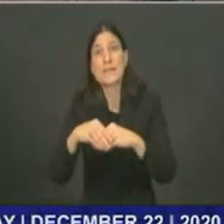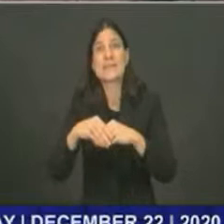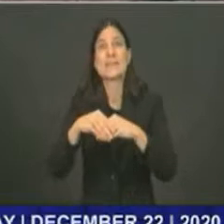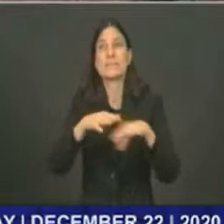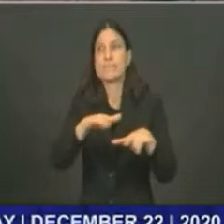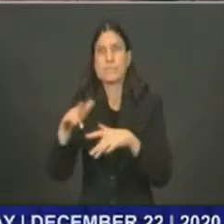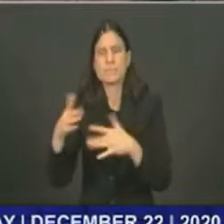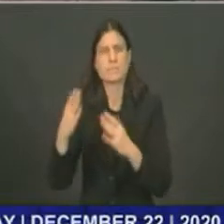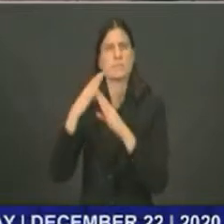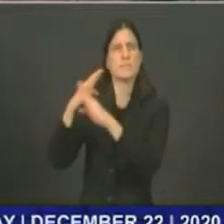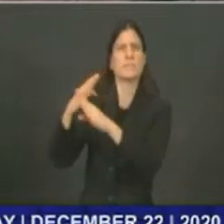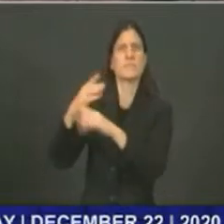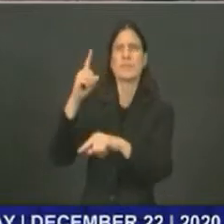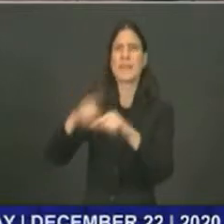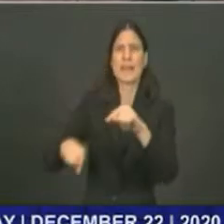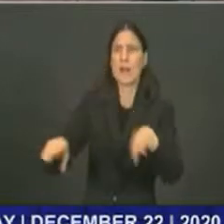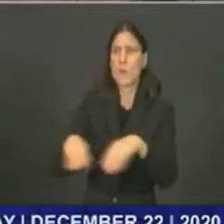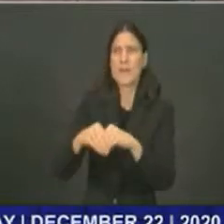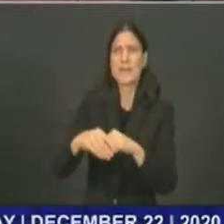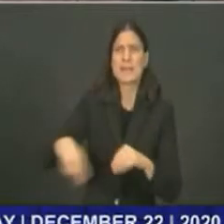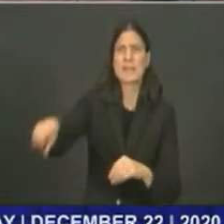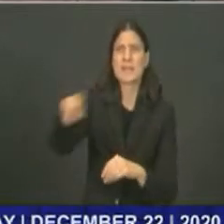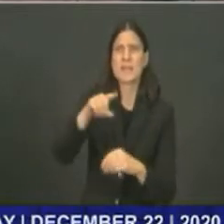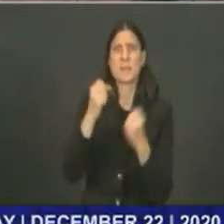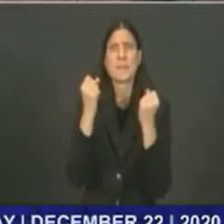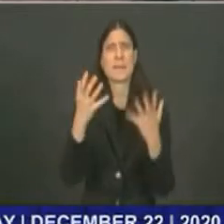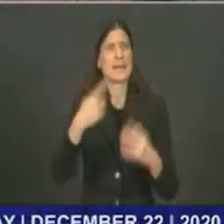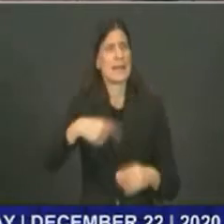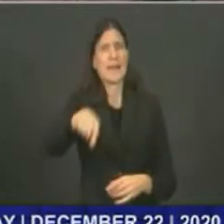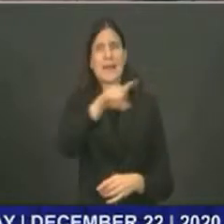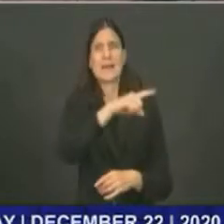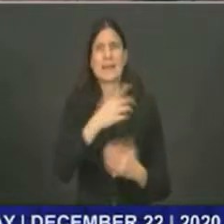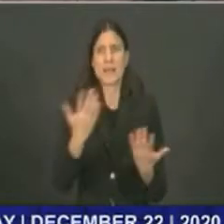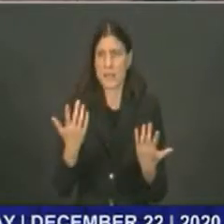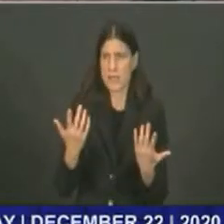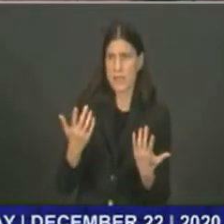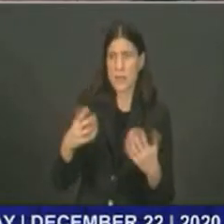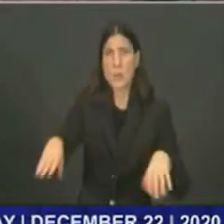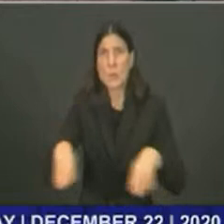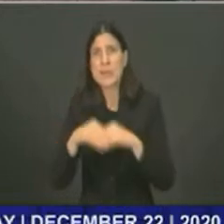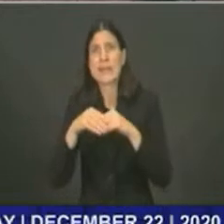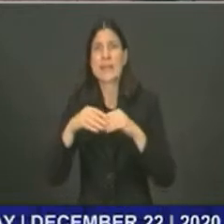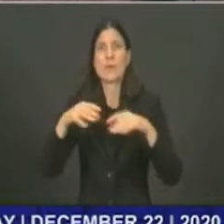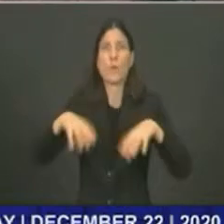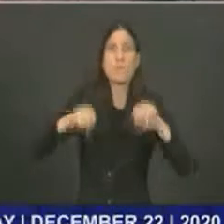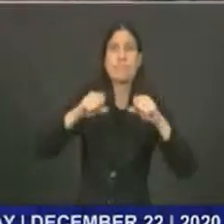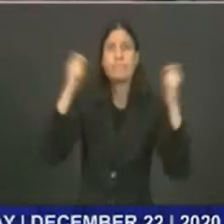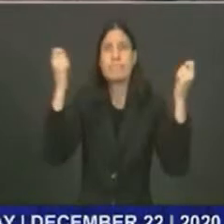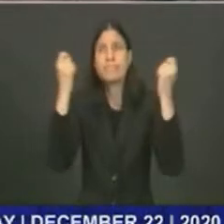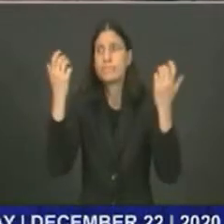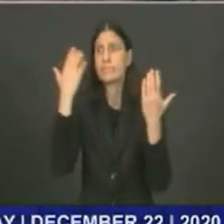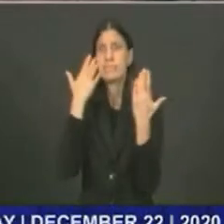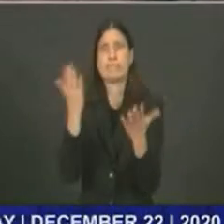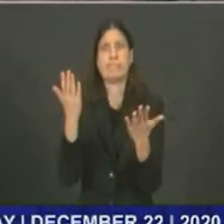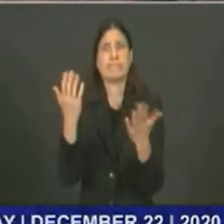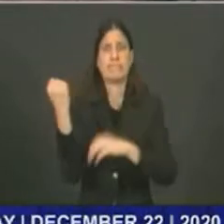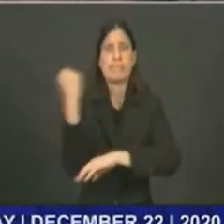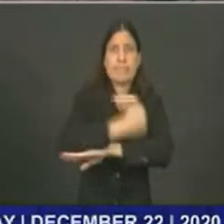because of the air of uncertainty surrounding when they'll be open for business, and then the projected lead time necessary for them to even be